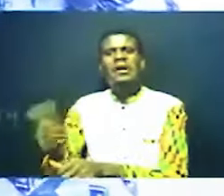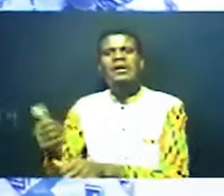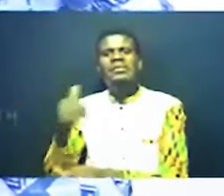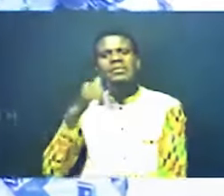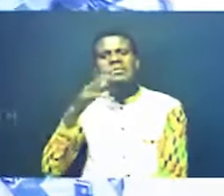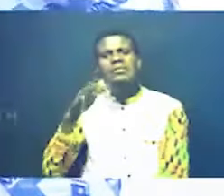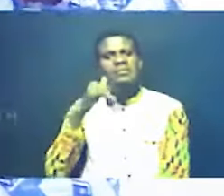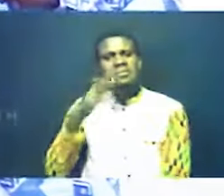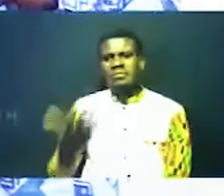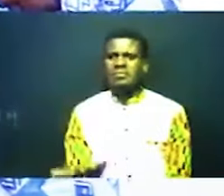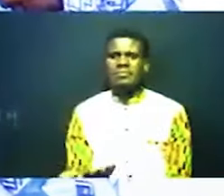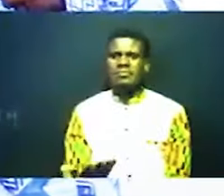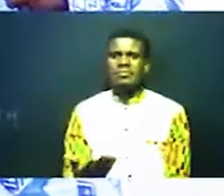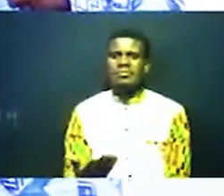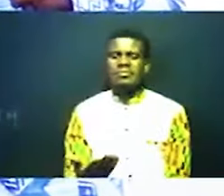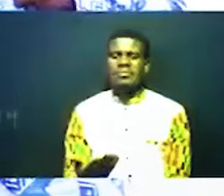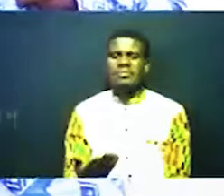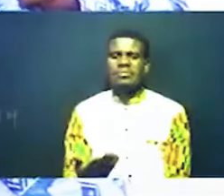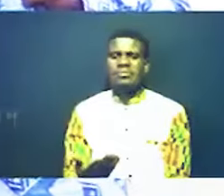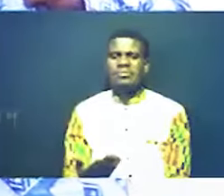Sexual immorality.